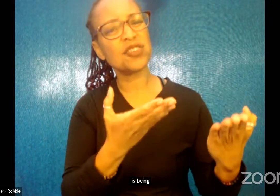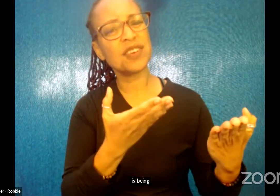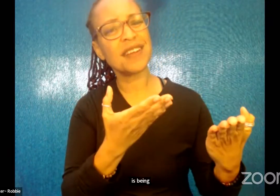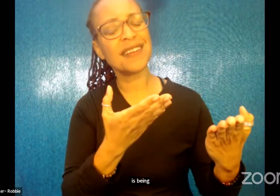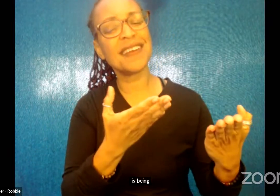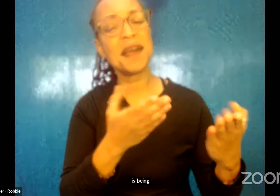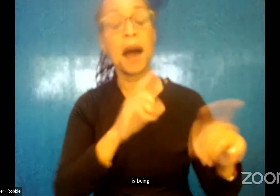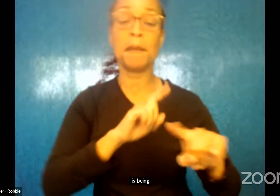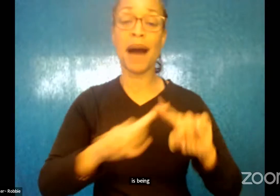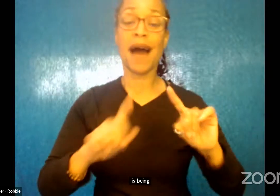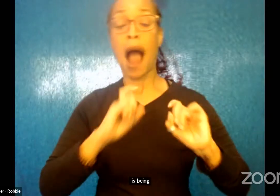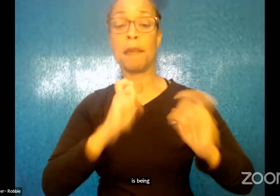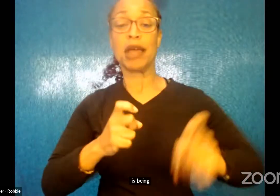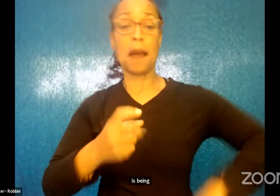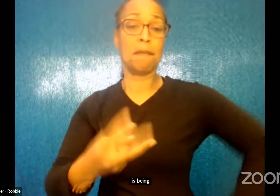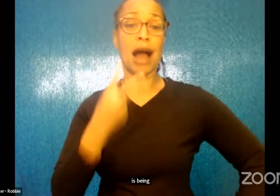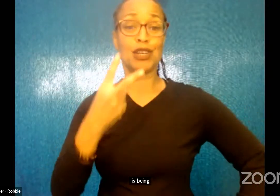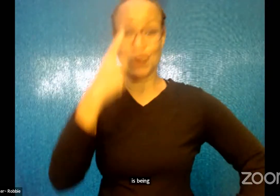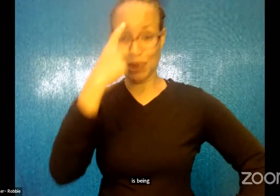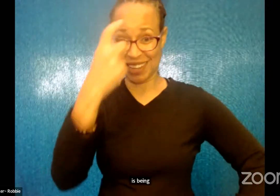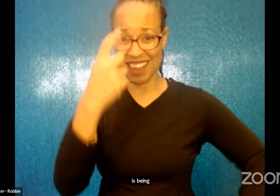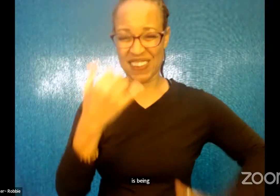while we're here, which is